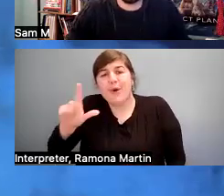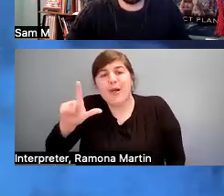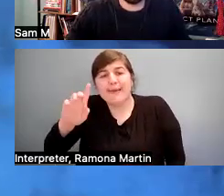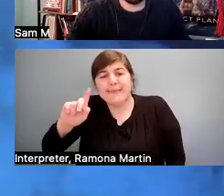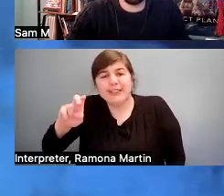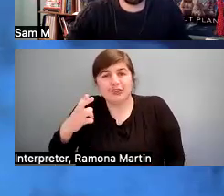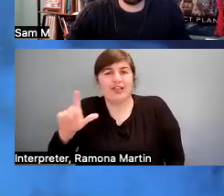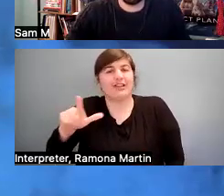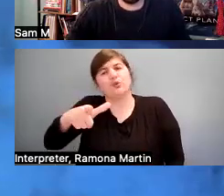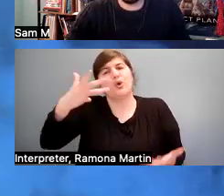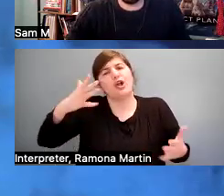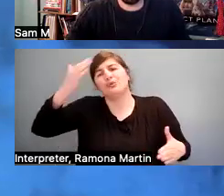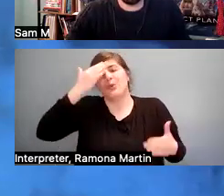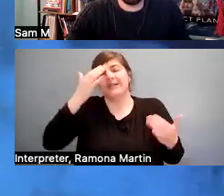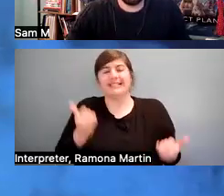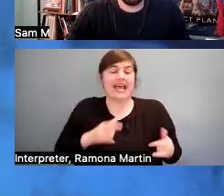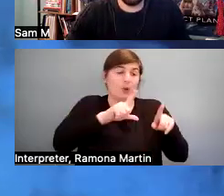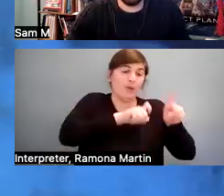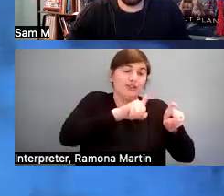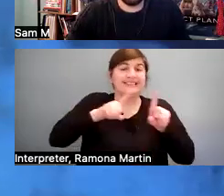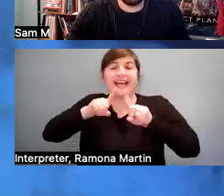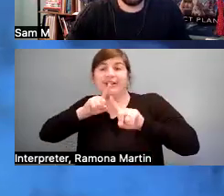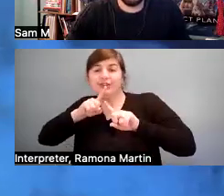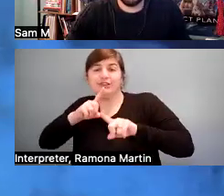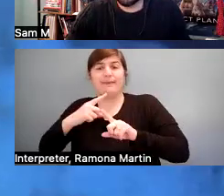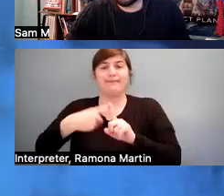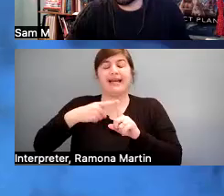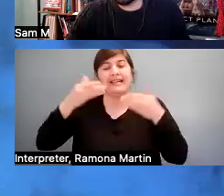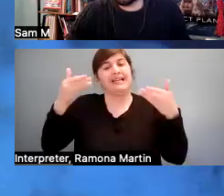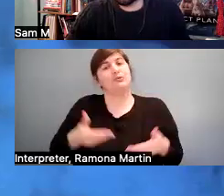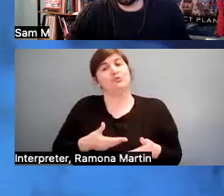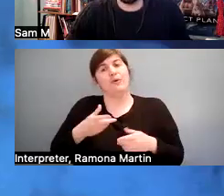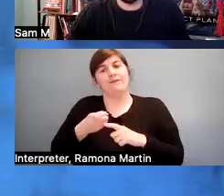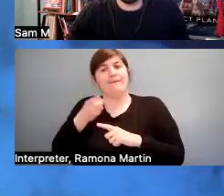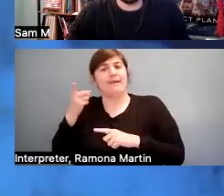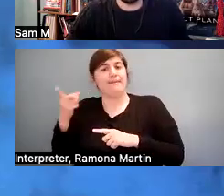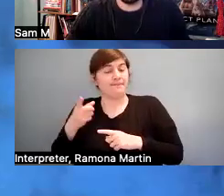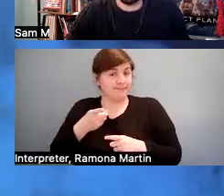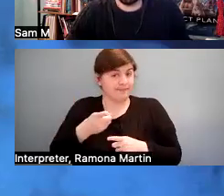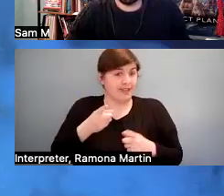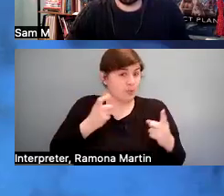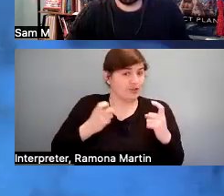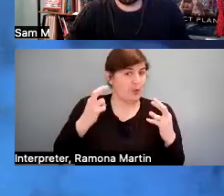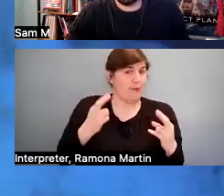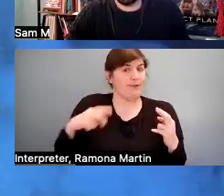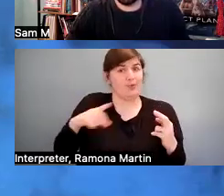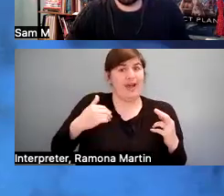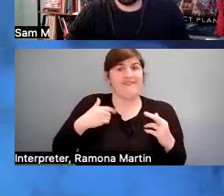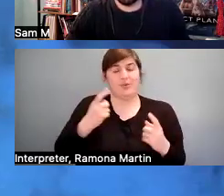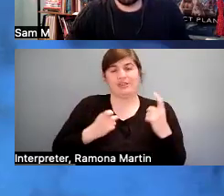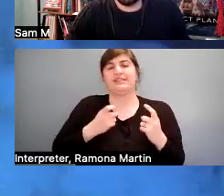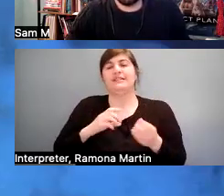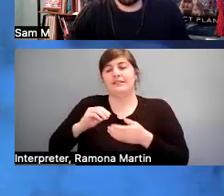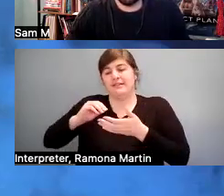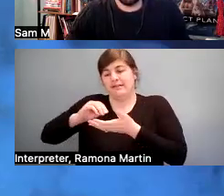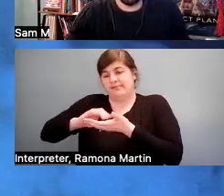and answer session in addition to an intro from Sam. So if you have questions, and we hope you do, please submit them to the Q&A